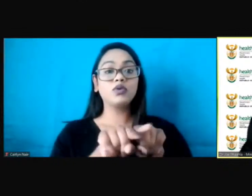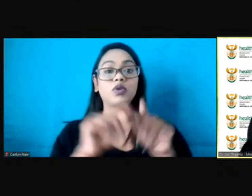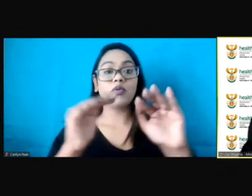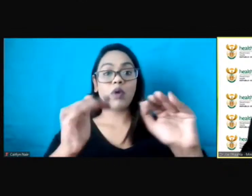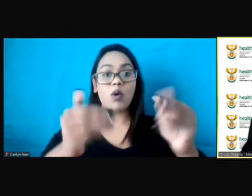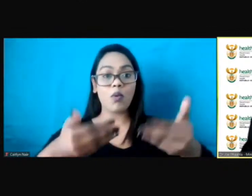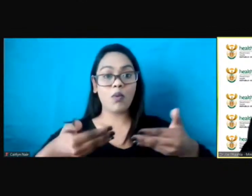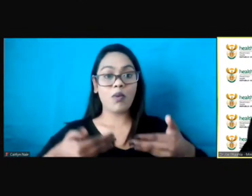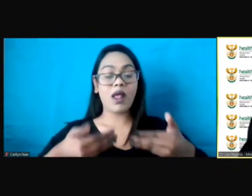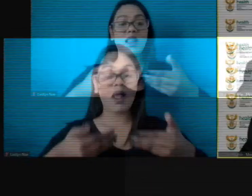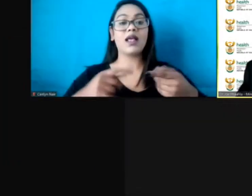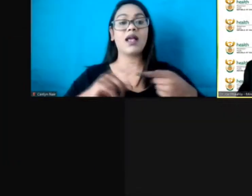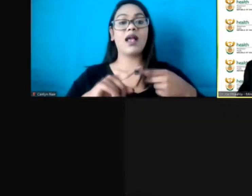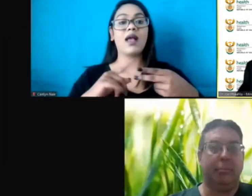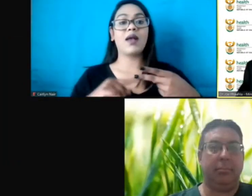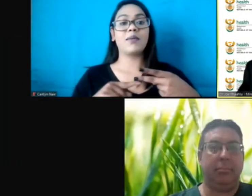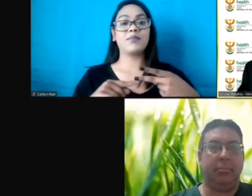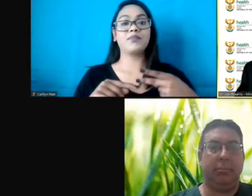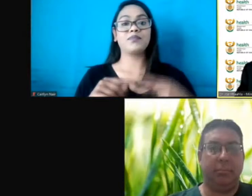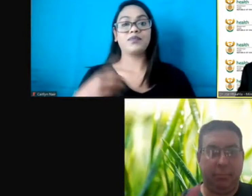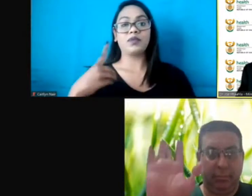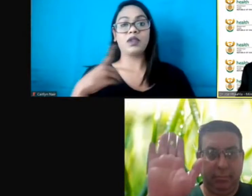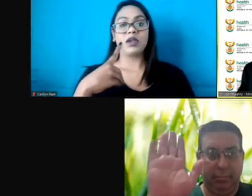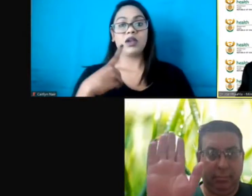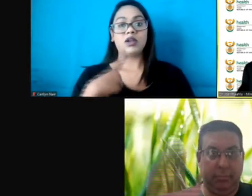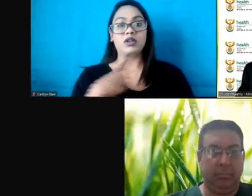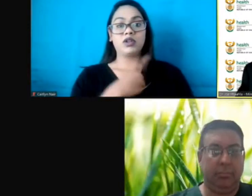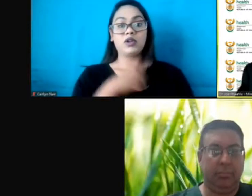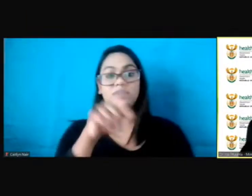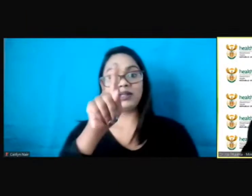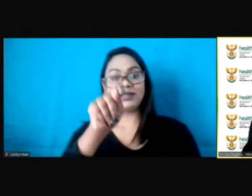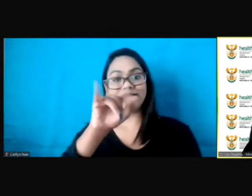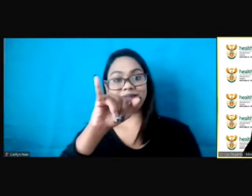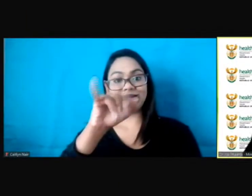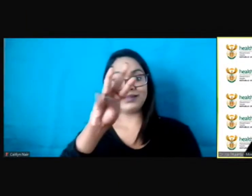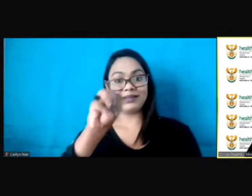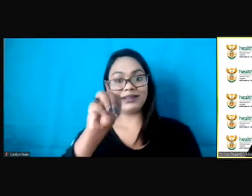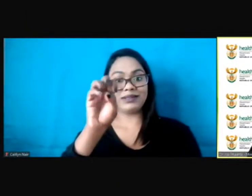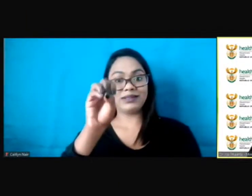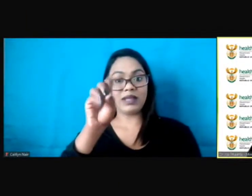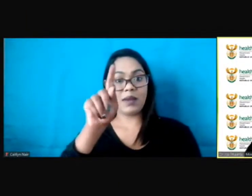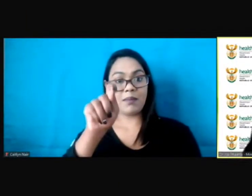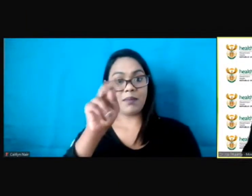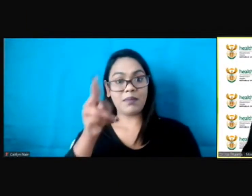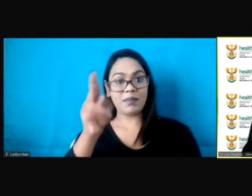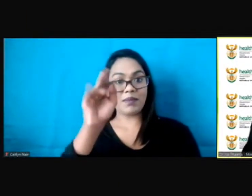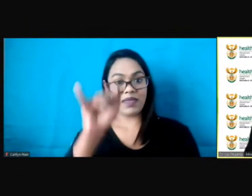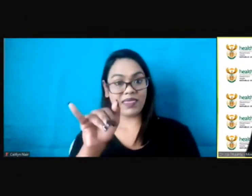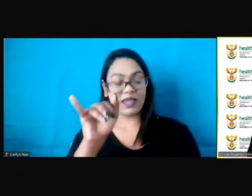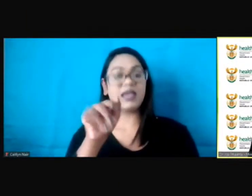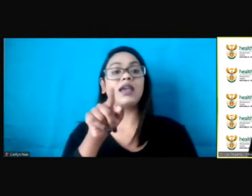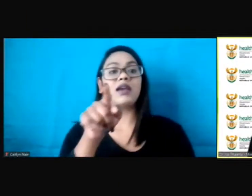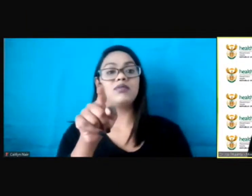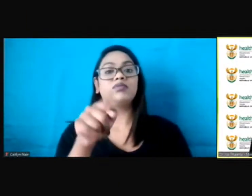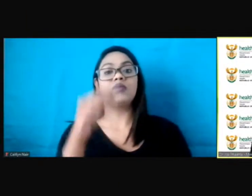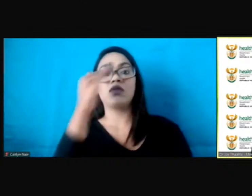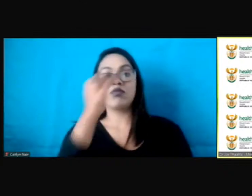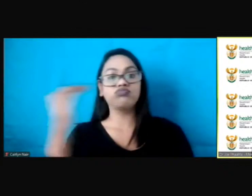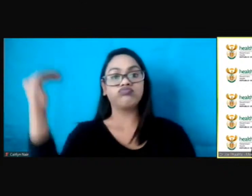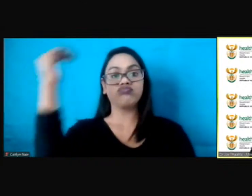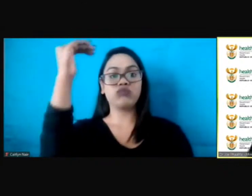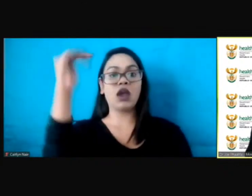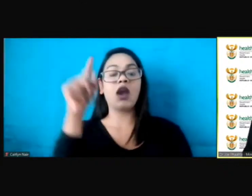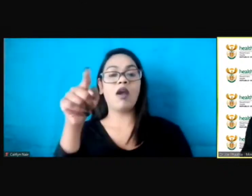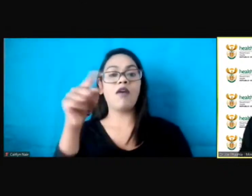trauma specialist, Professor Tim Hardcastle, from the head of trauma at Inkosi Albert